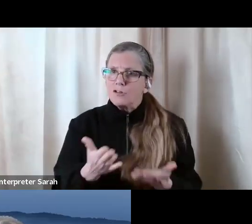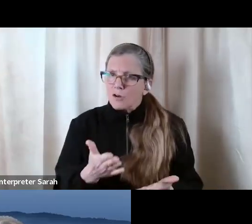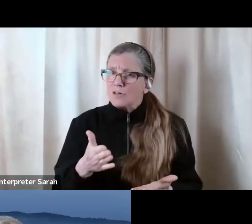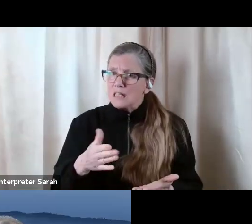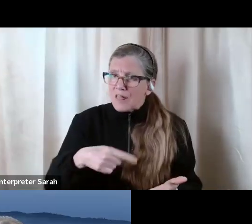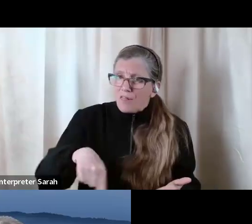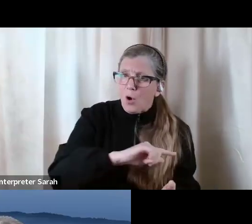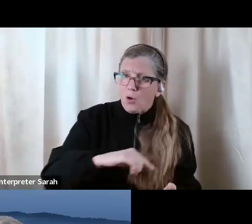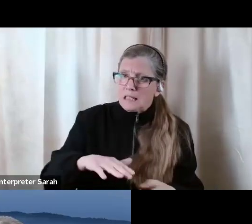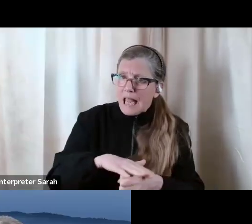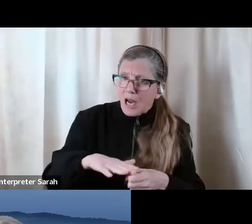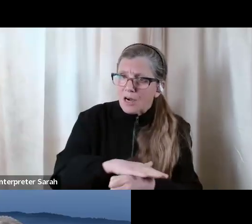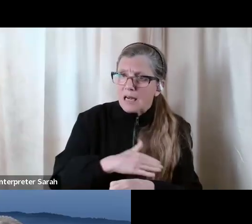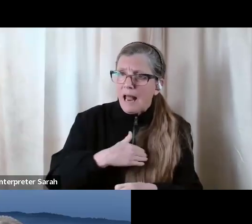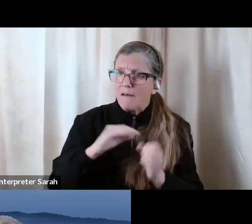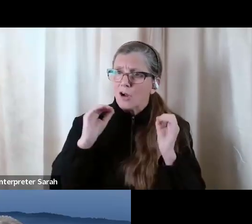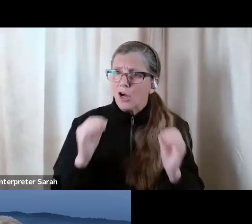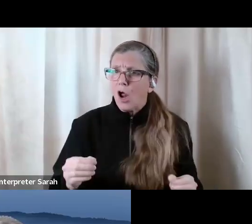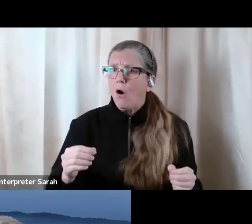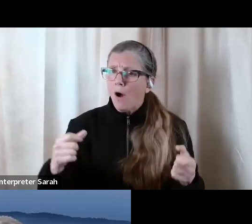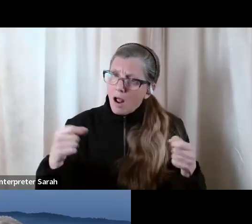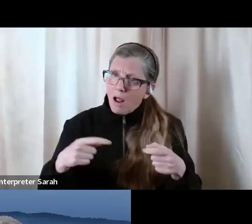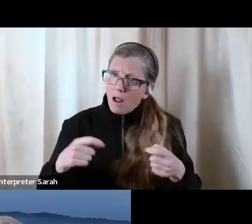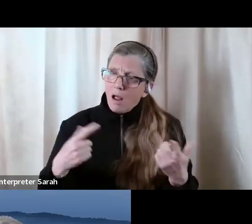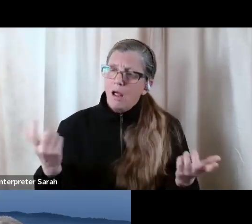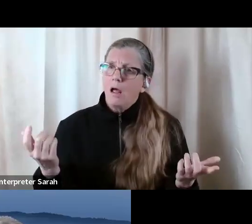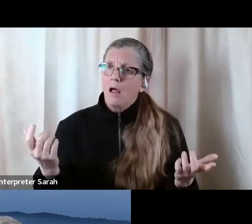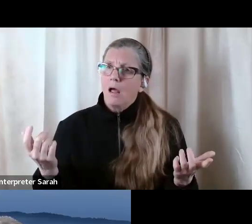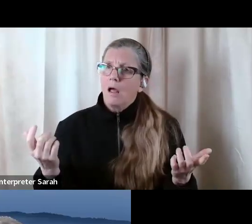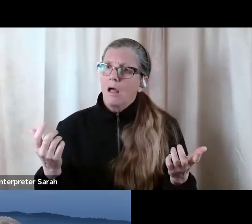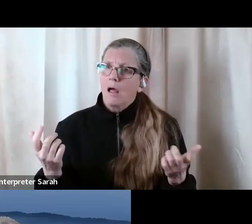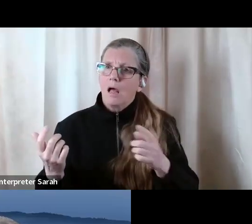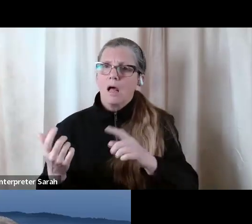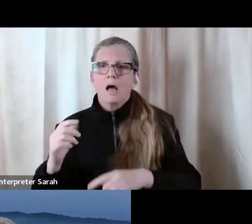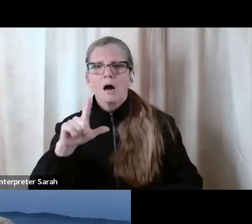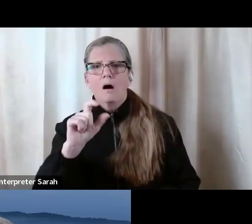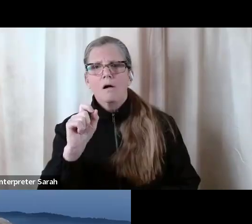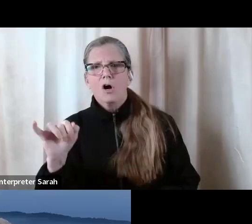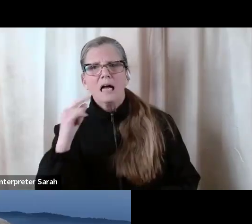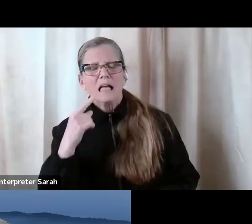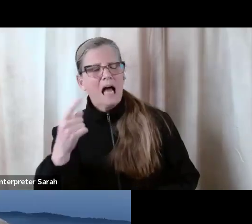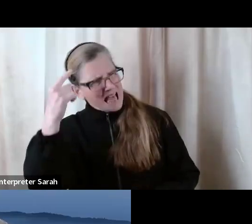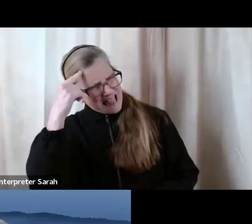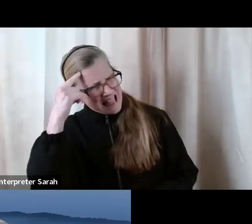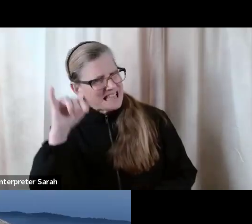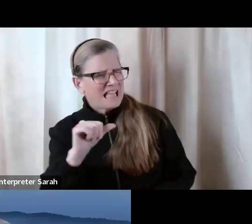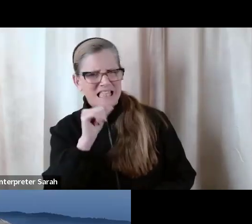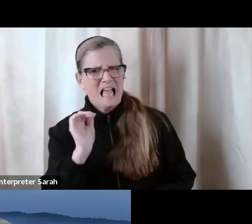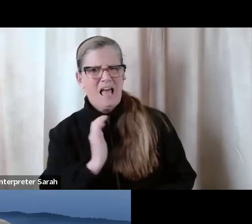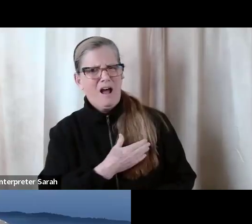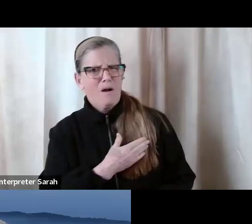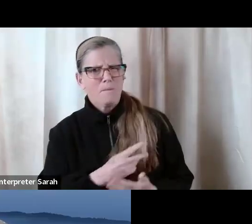I would think that would be more infrastructure than the broadband pilot program. I